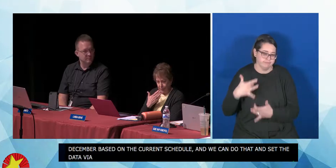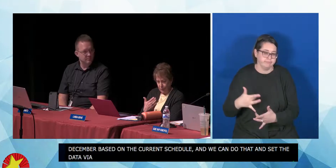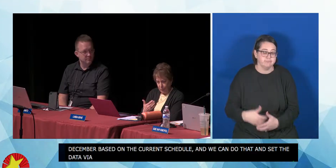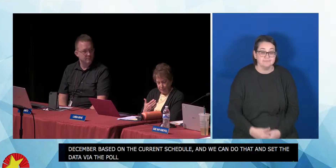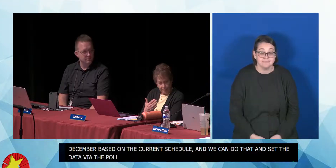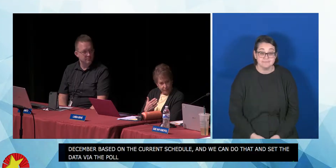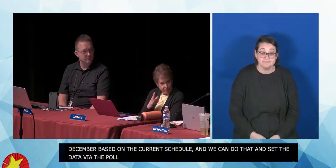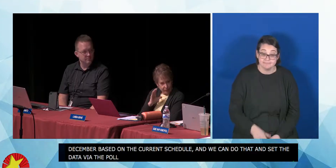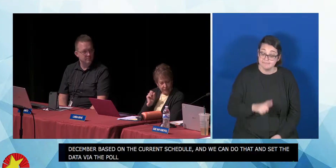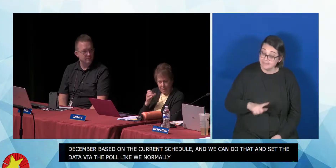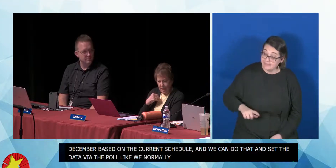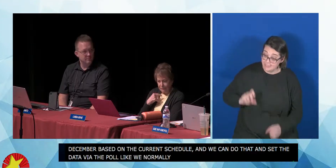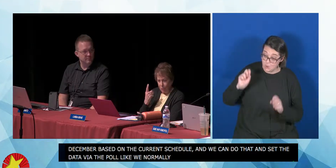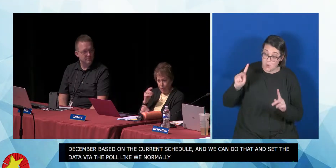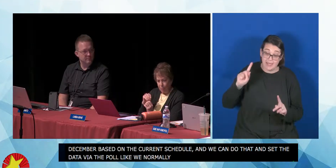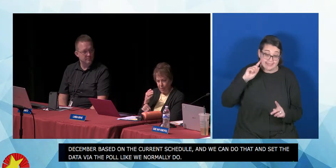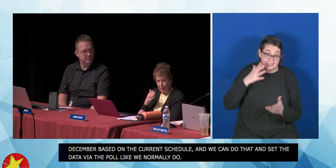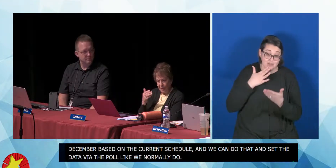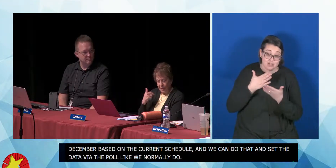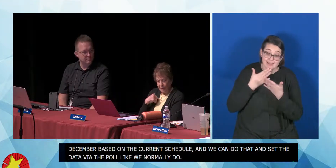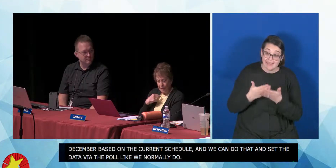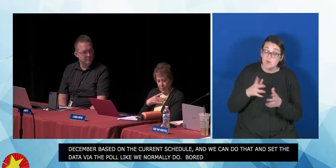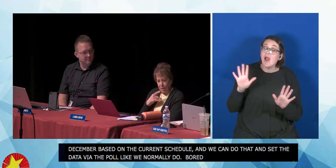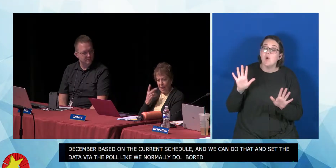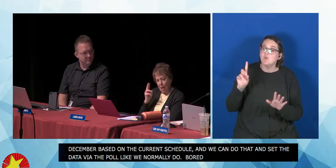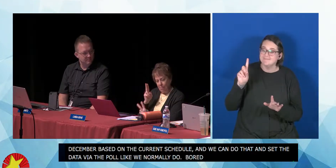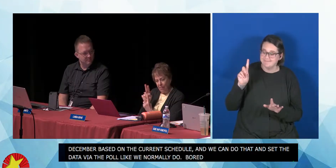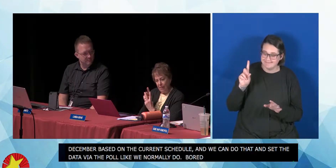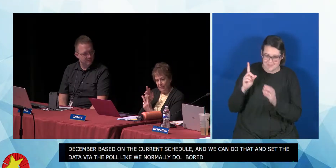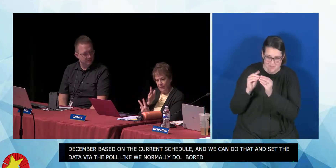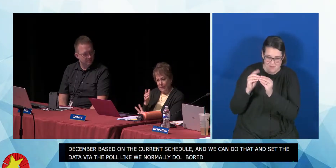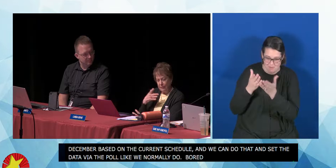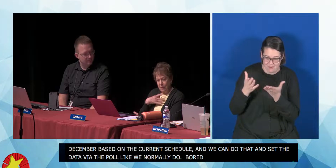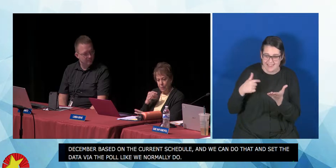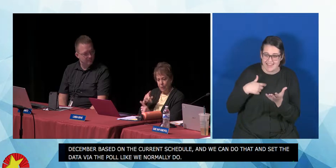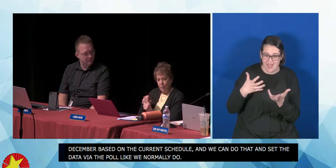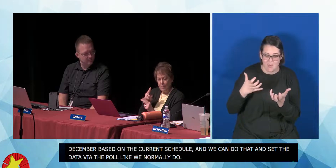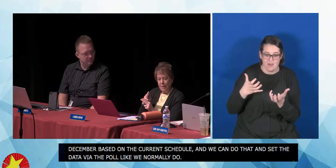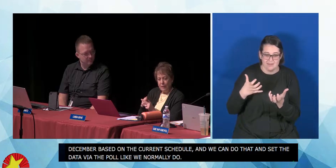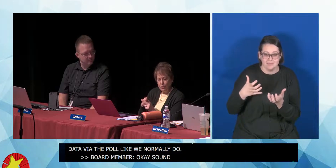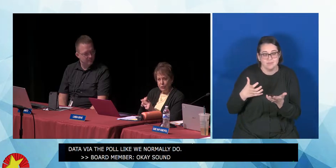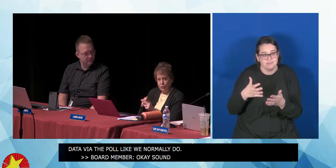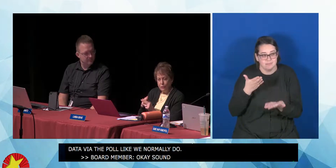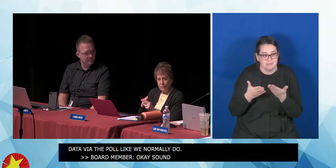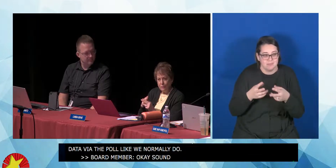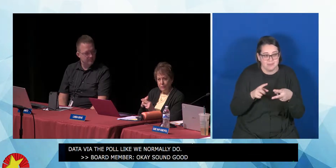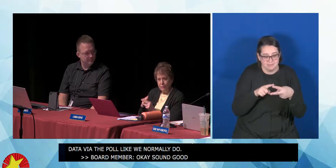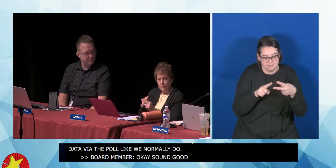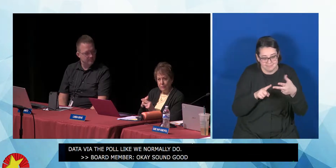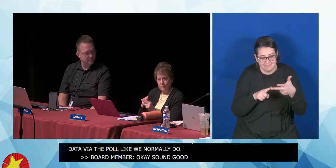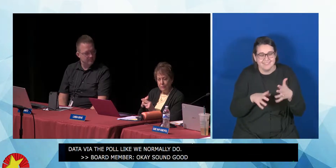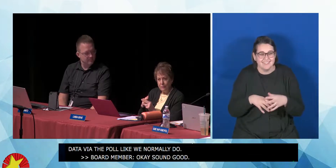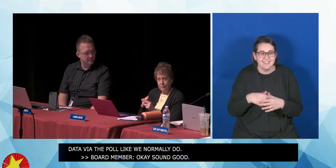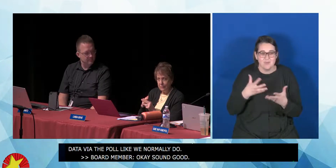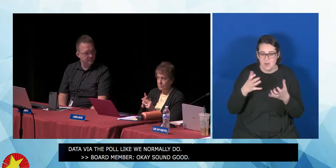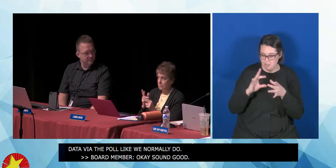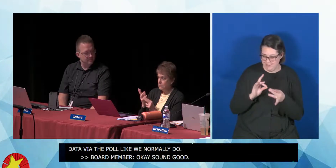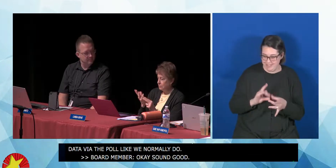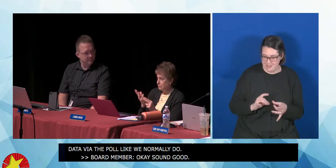Okay, sounds good. Thank you. All right. President Nigro. I do Thank actually you. have one more thing that a couple of things that I would like to mention. Sure.